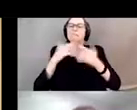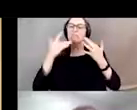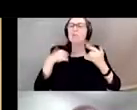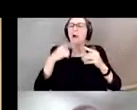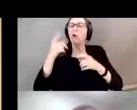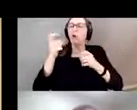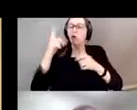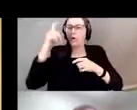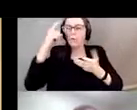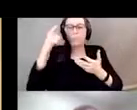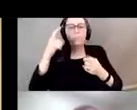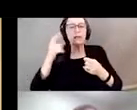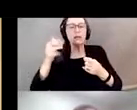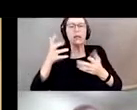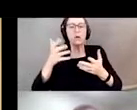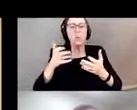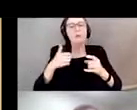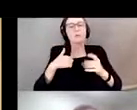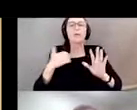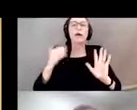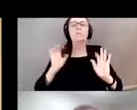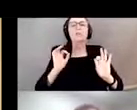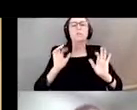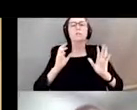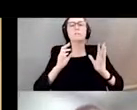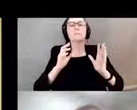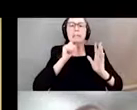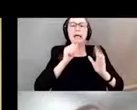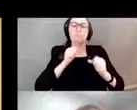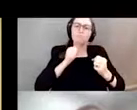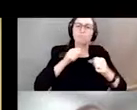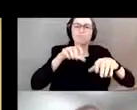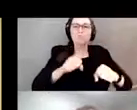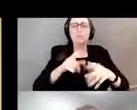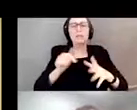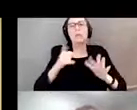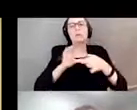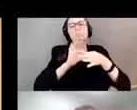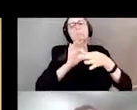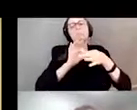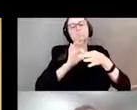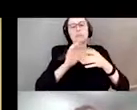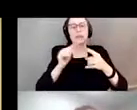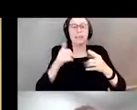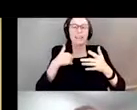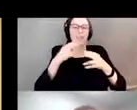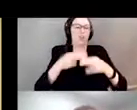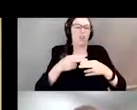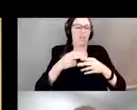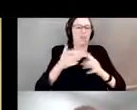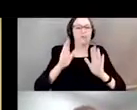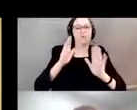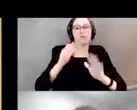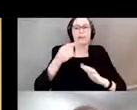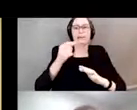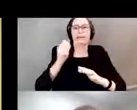their territory, but be loosely allied to one power or the other. This is what's called the Great Game. Okay, and what happens